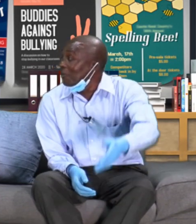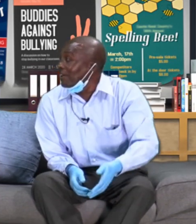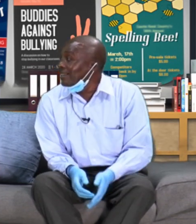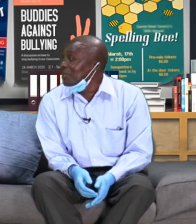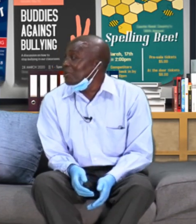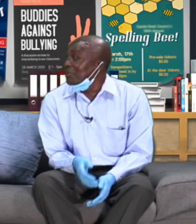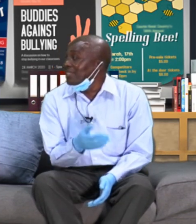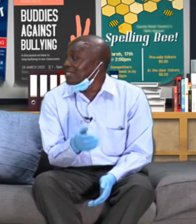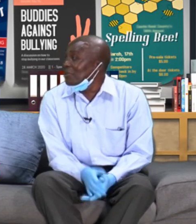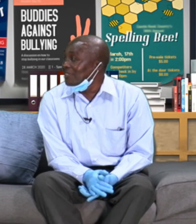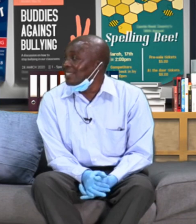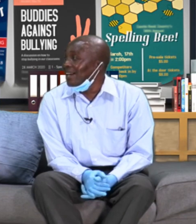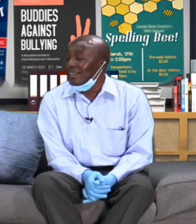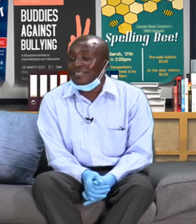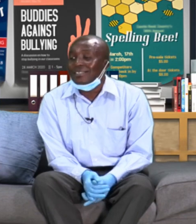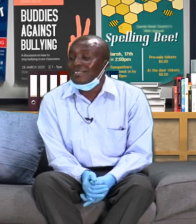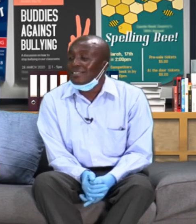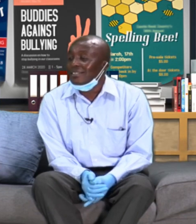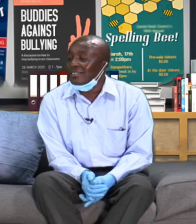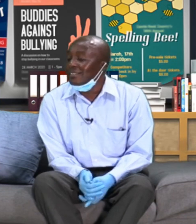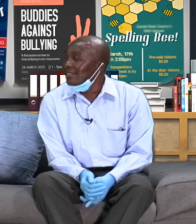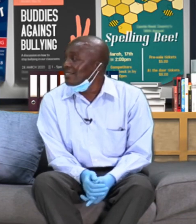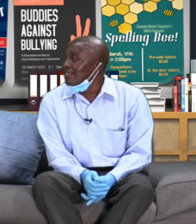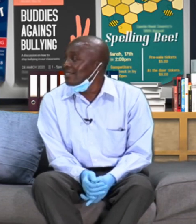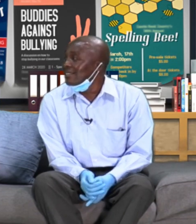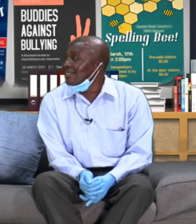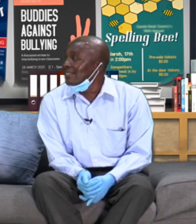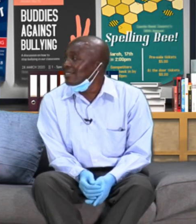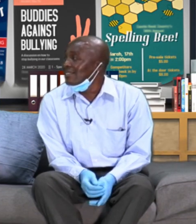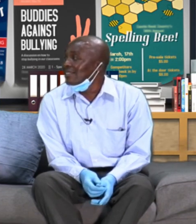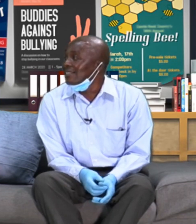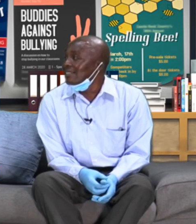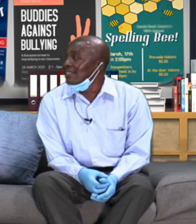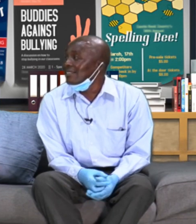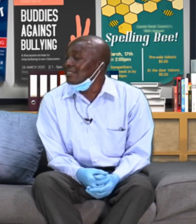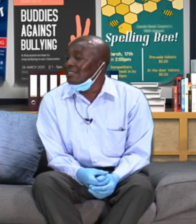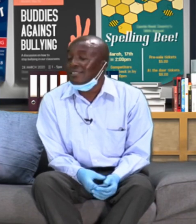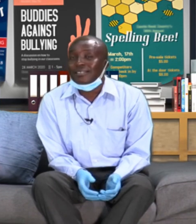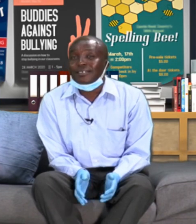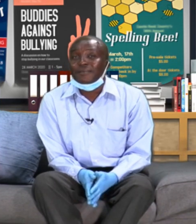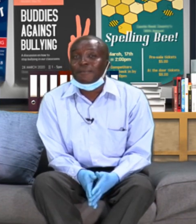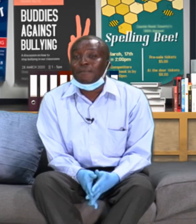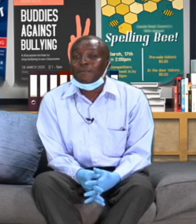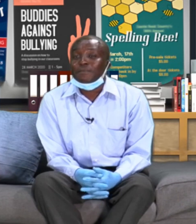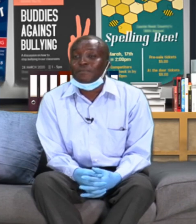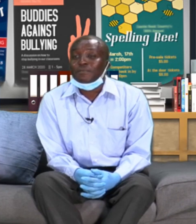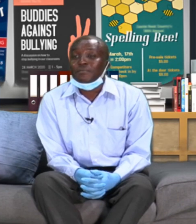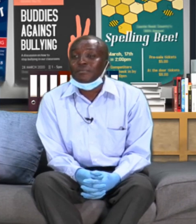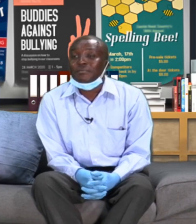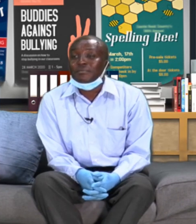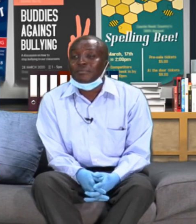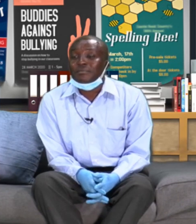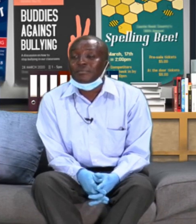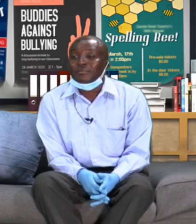be over with this COVID, yeah. All right, awesome. Thank you guys so much for joining us again. And yes, it's always a